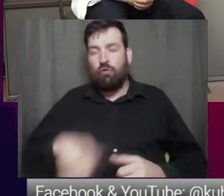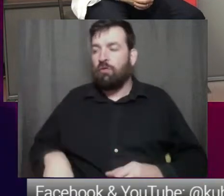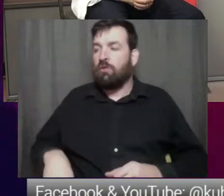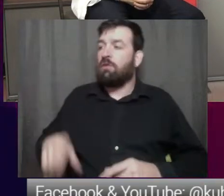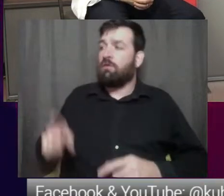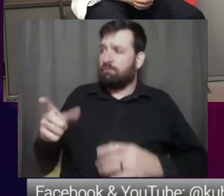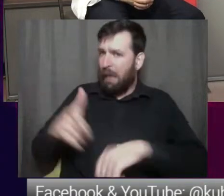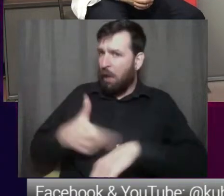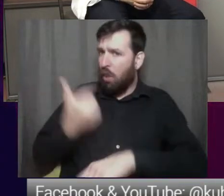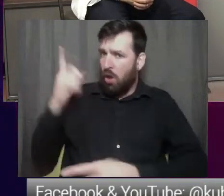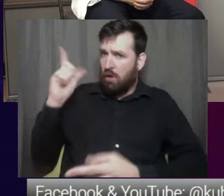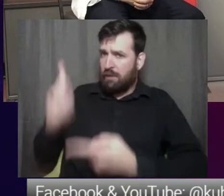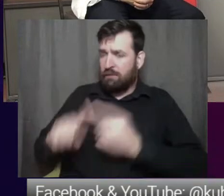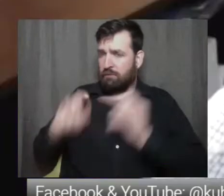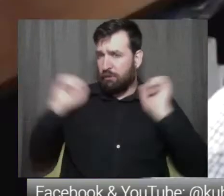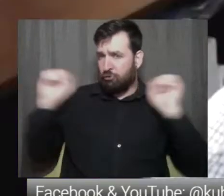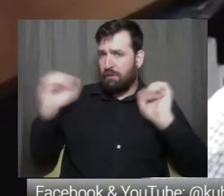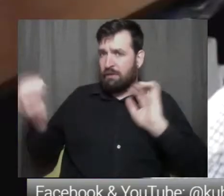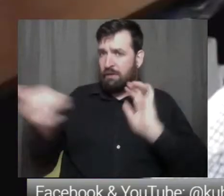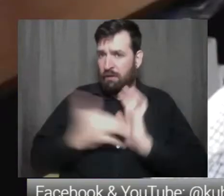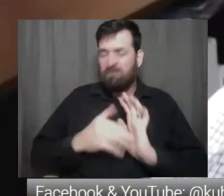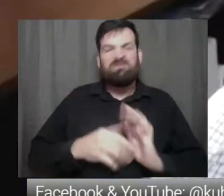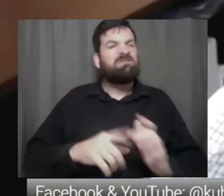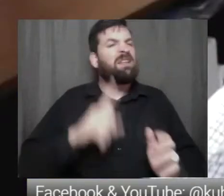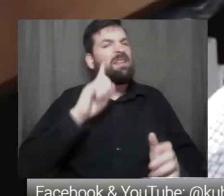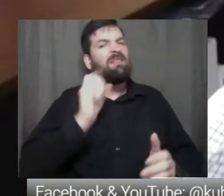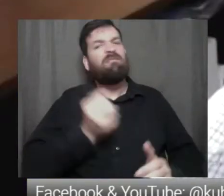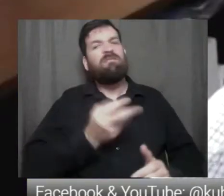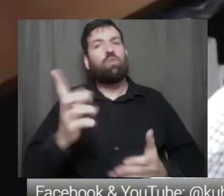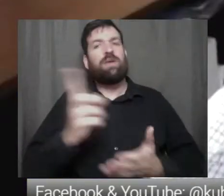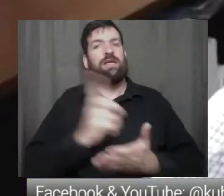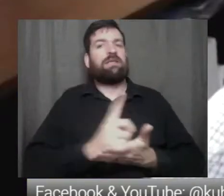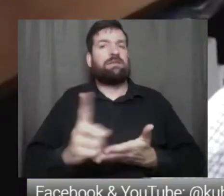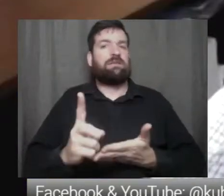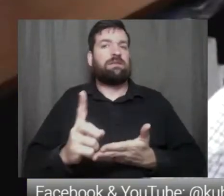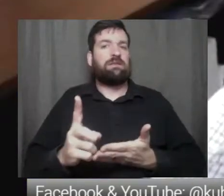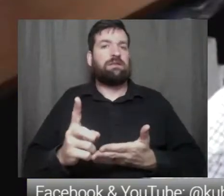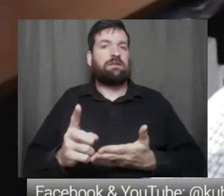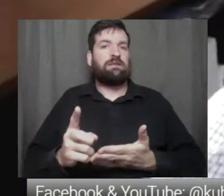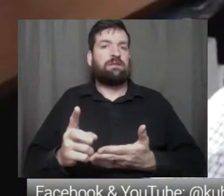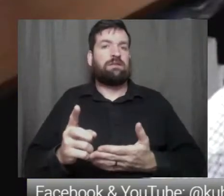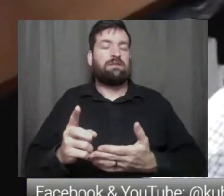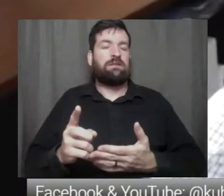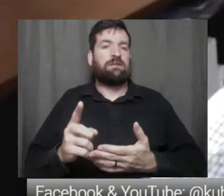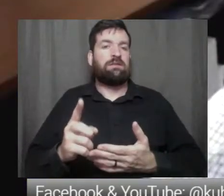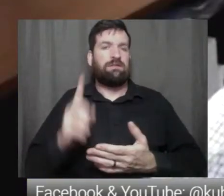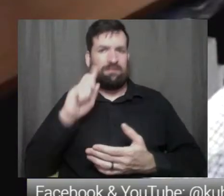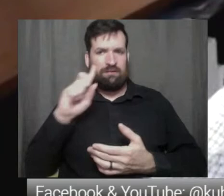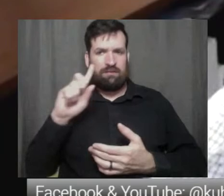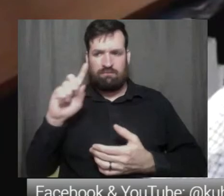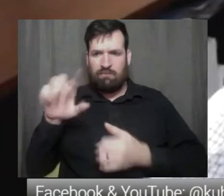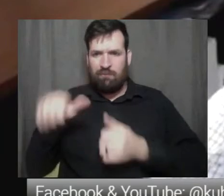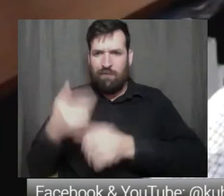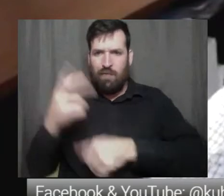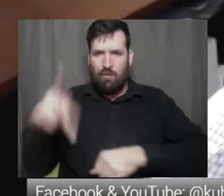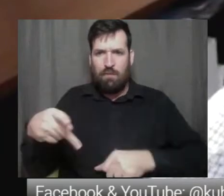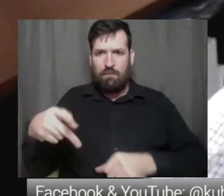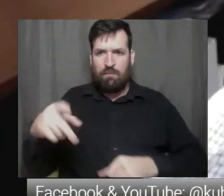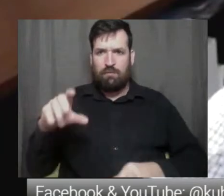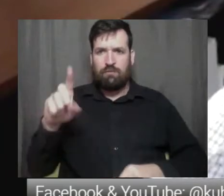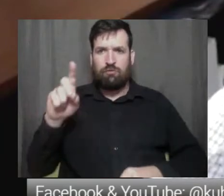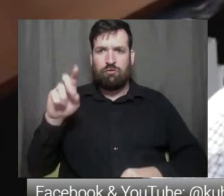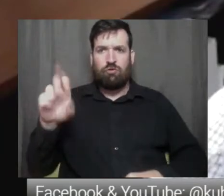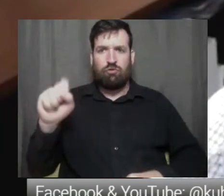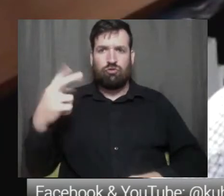again? I think it was a couple weeks. I think I had a follow-up with Dr. Sheldon maybe 3 or